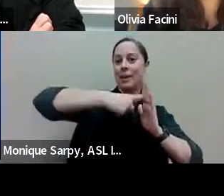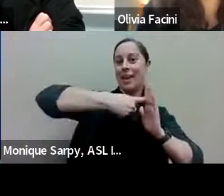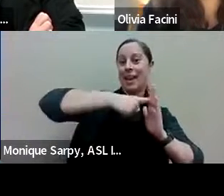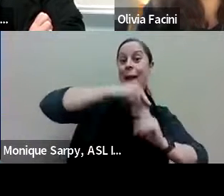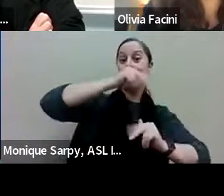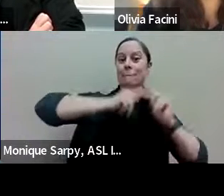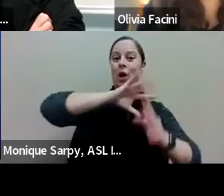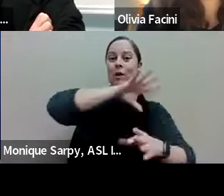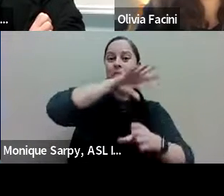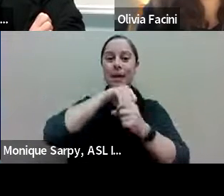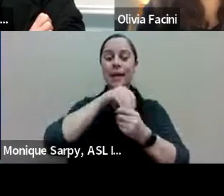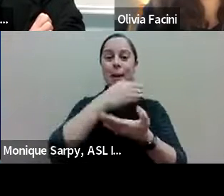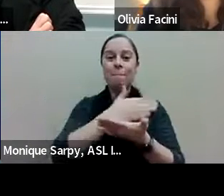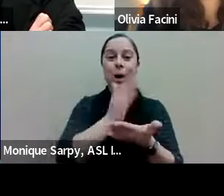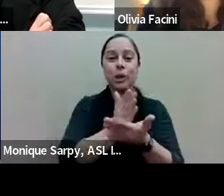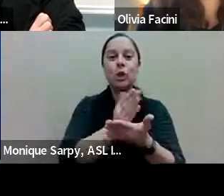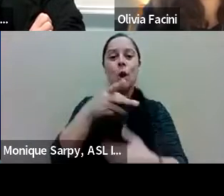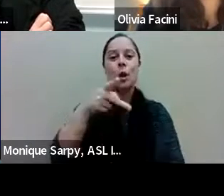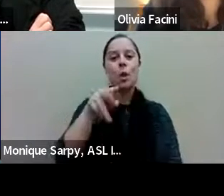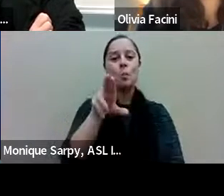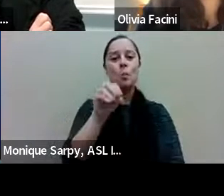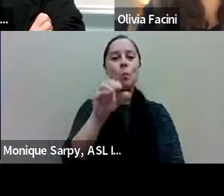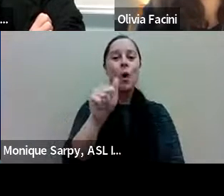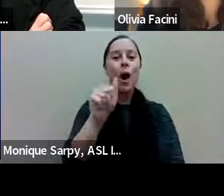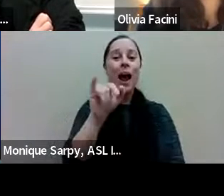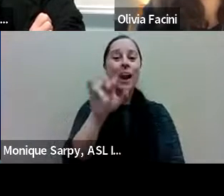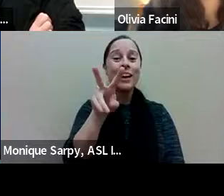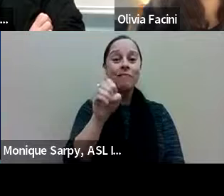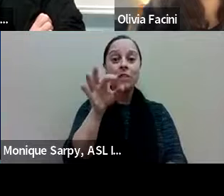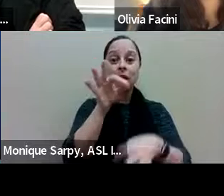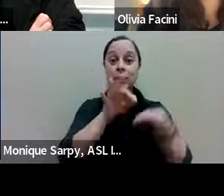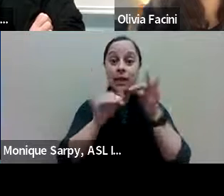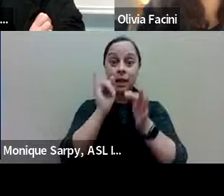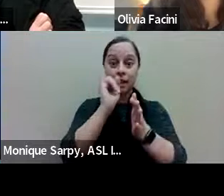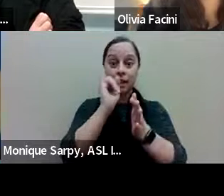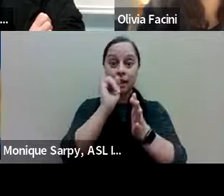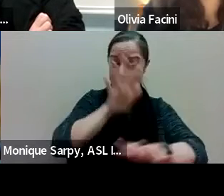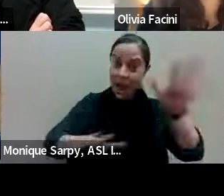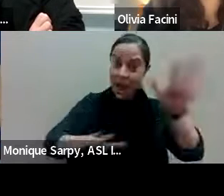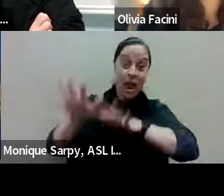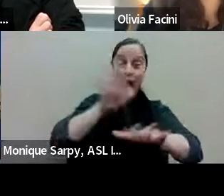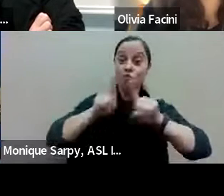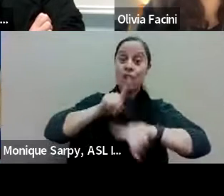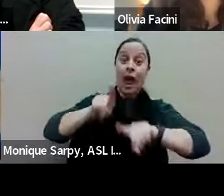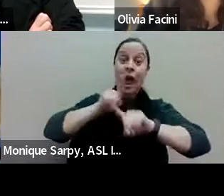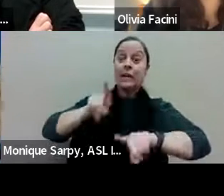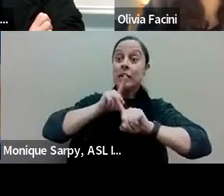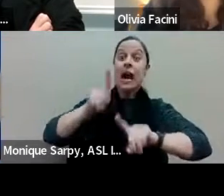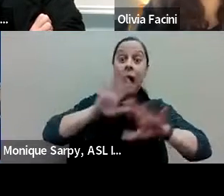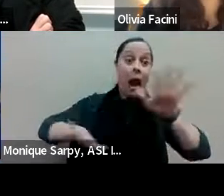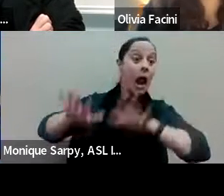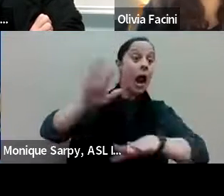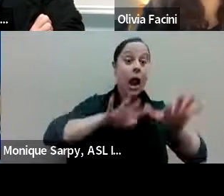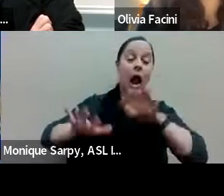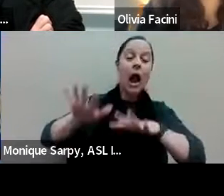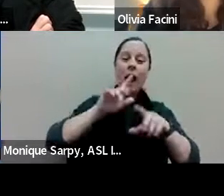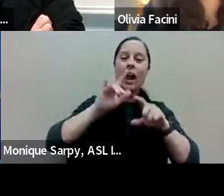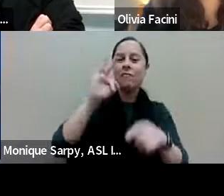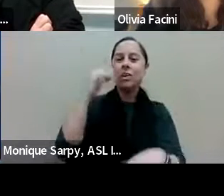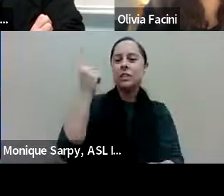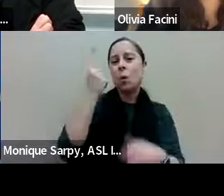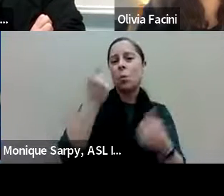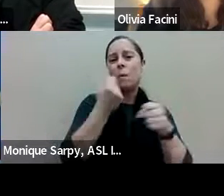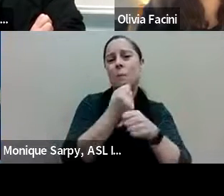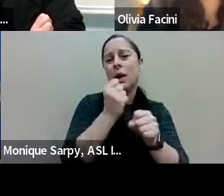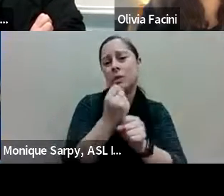So being proactive as opposed to scrambling in a reactive manner when someone makes a